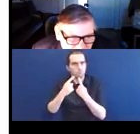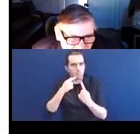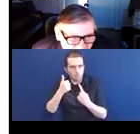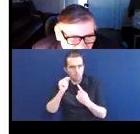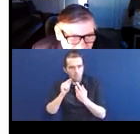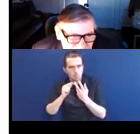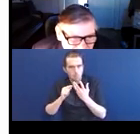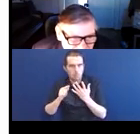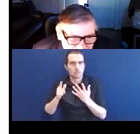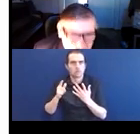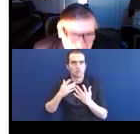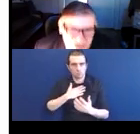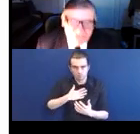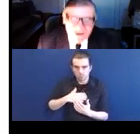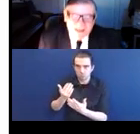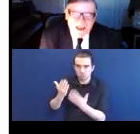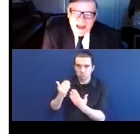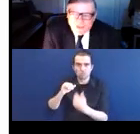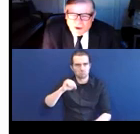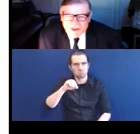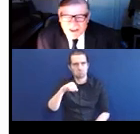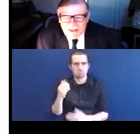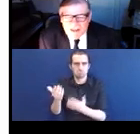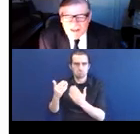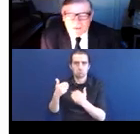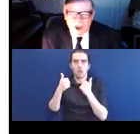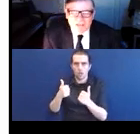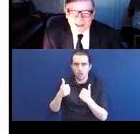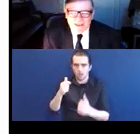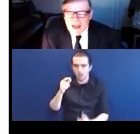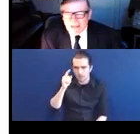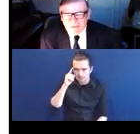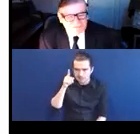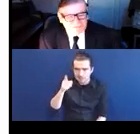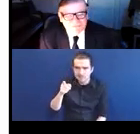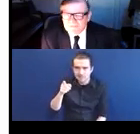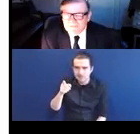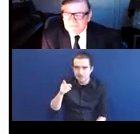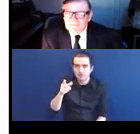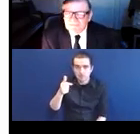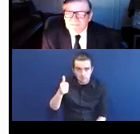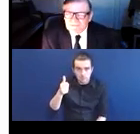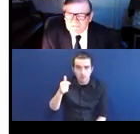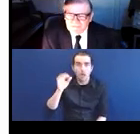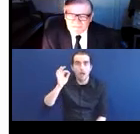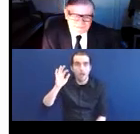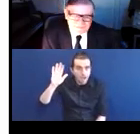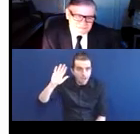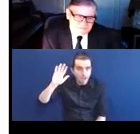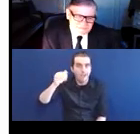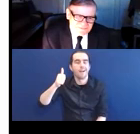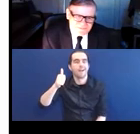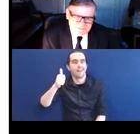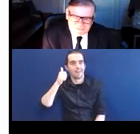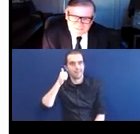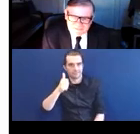implementation of the legislation that's already there. What do you think is the best way of making that happen? Okay, so it's first of all is to understand